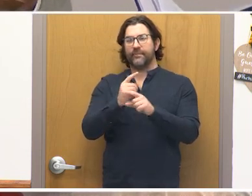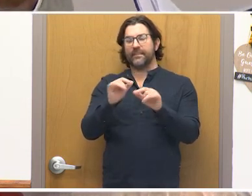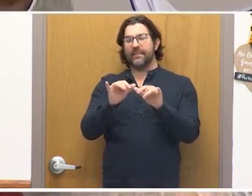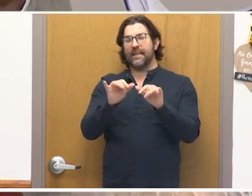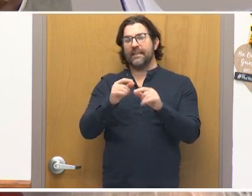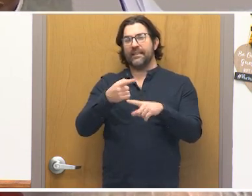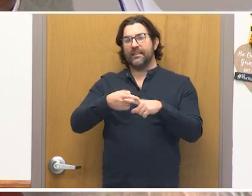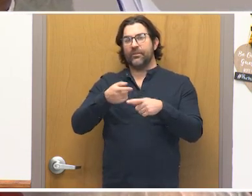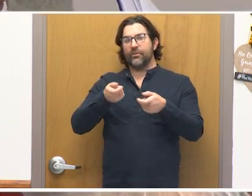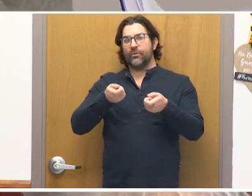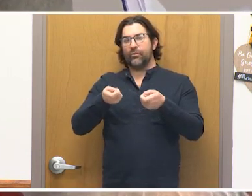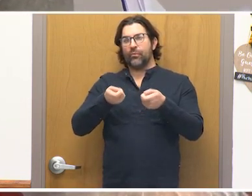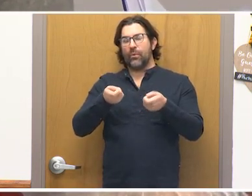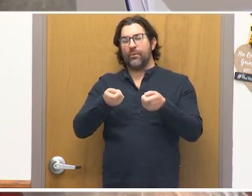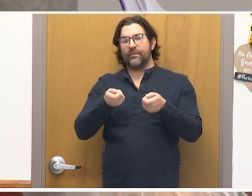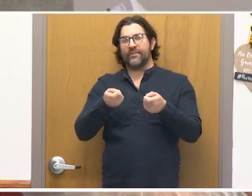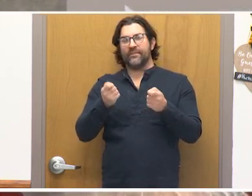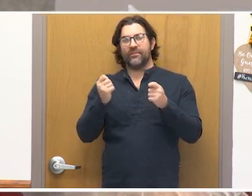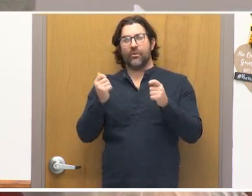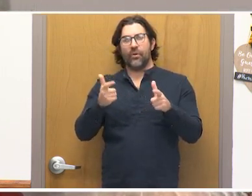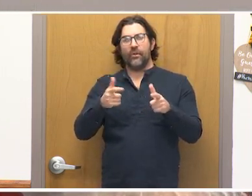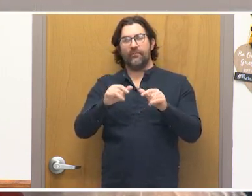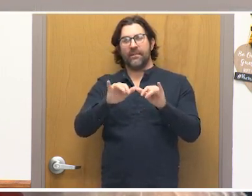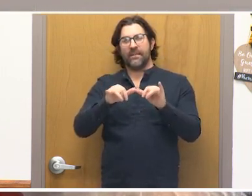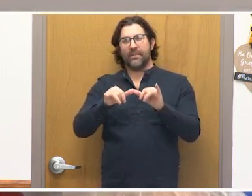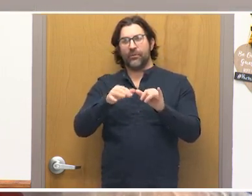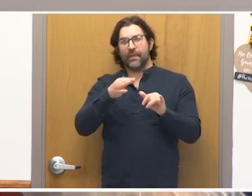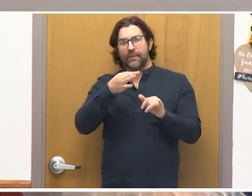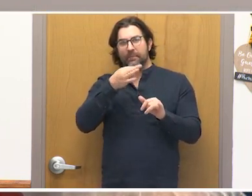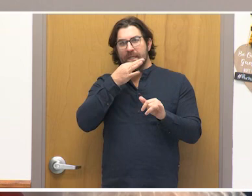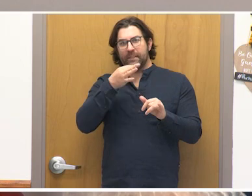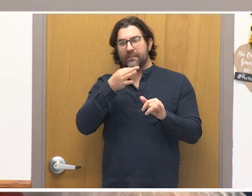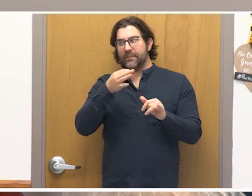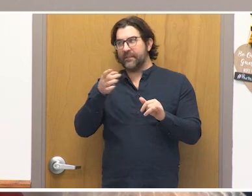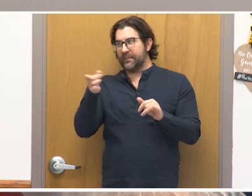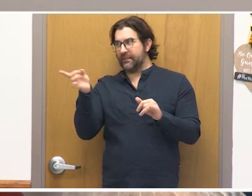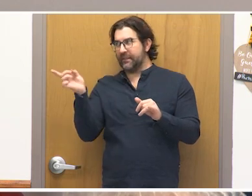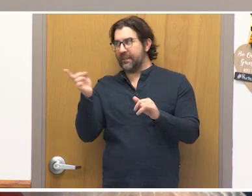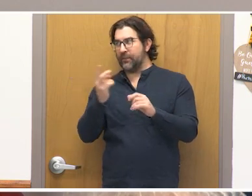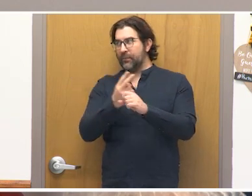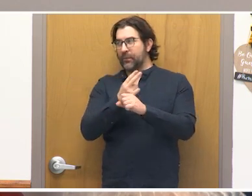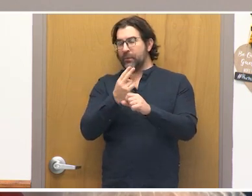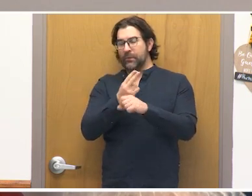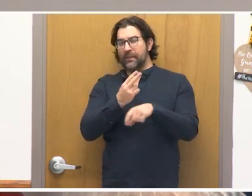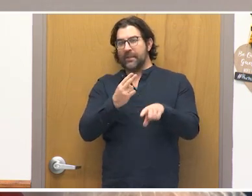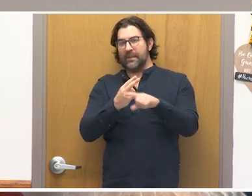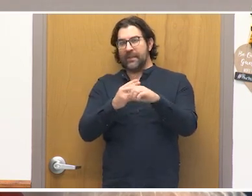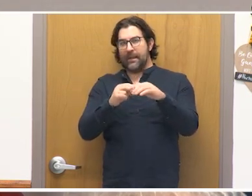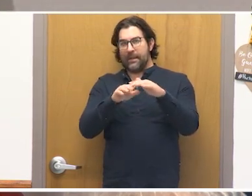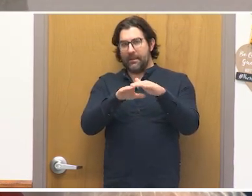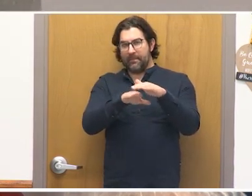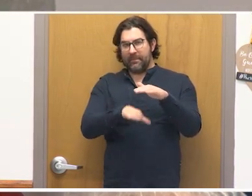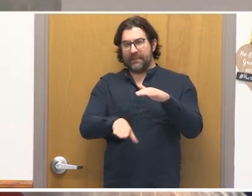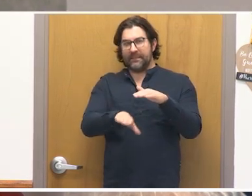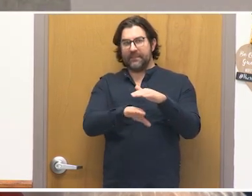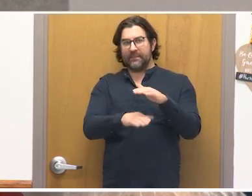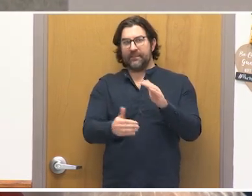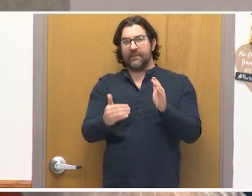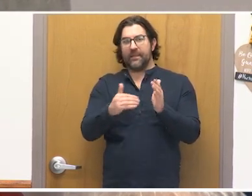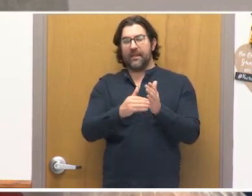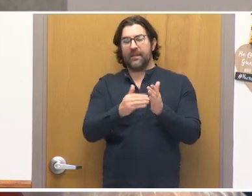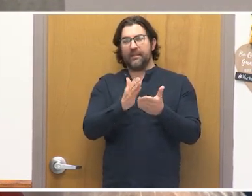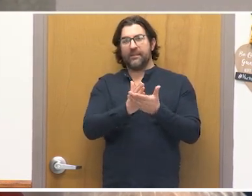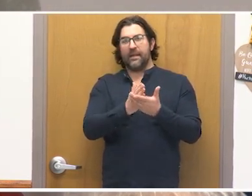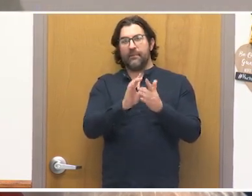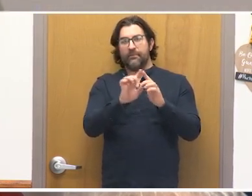so with all of our engineering expertise, we use those as a basis. And again, the stop sign